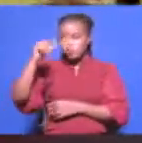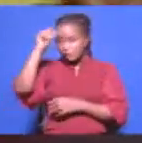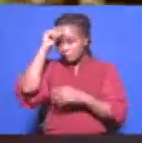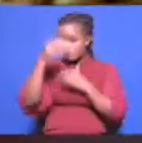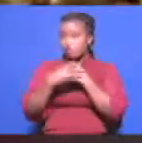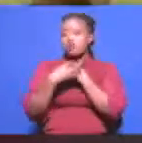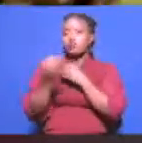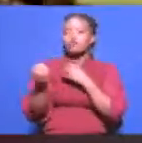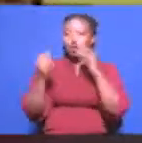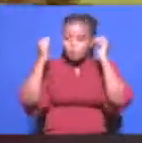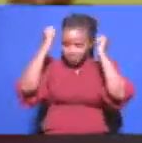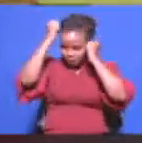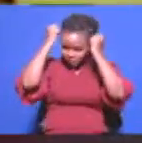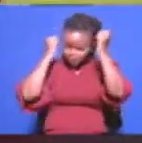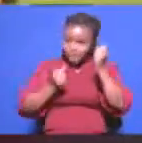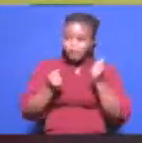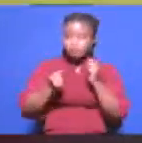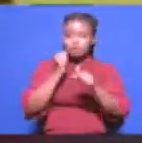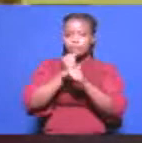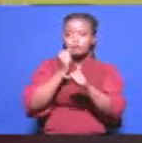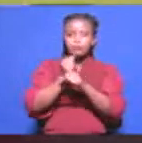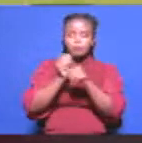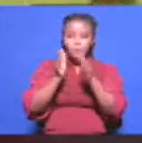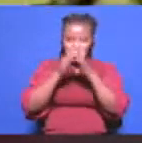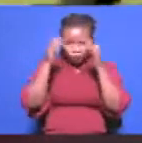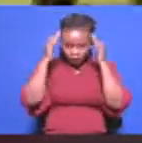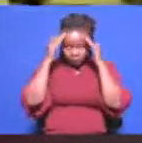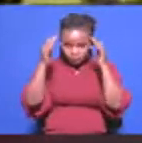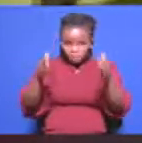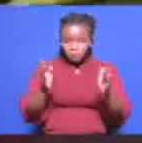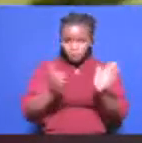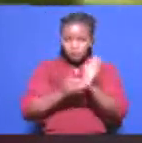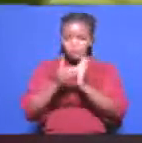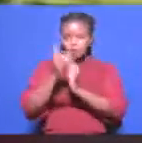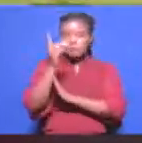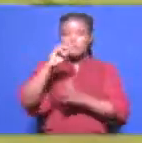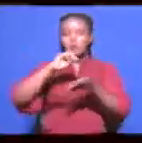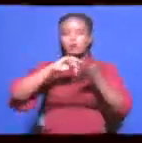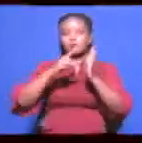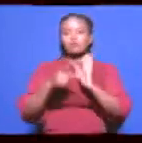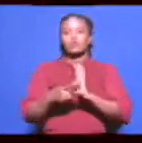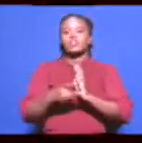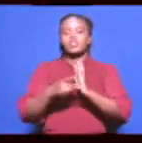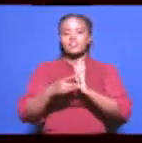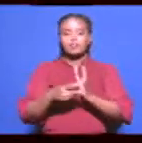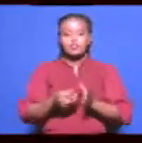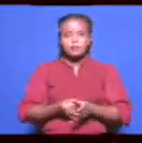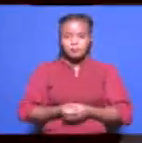Defence Forces' discipline and dedication in development projects.